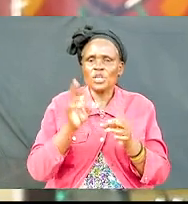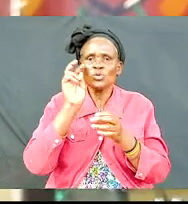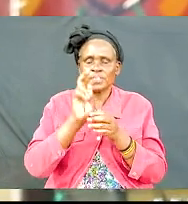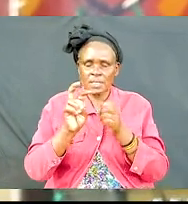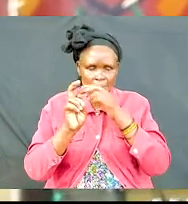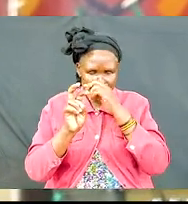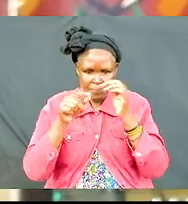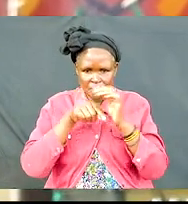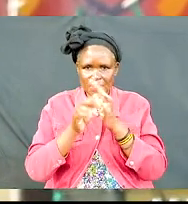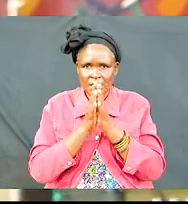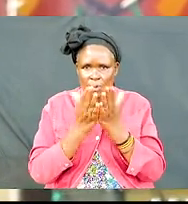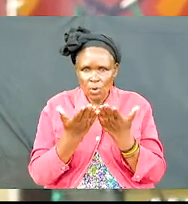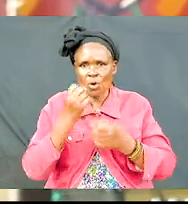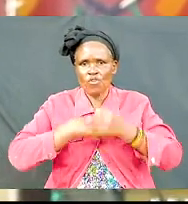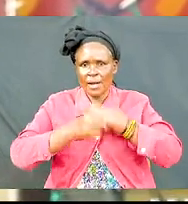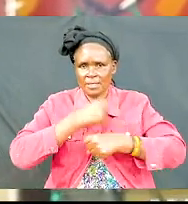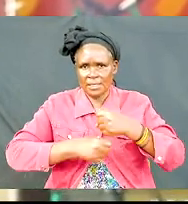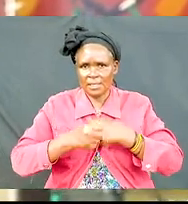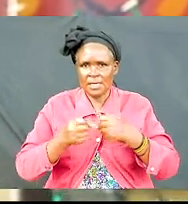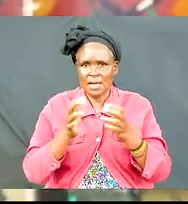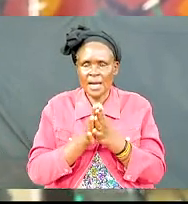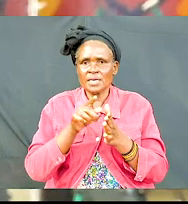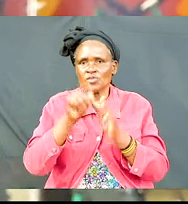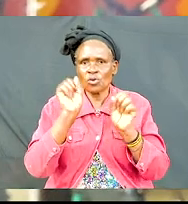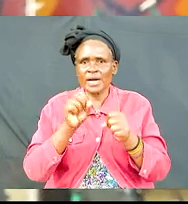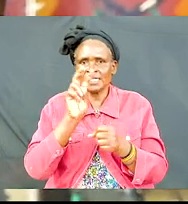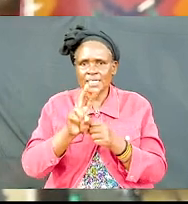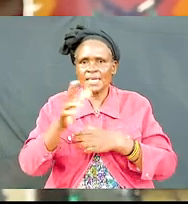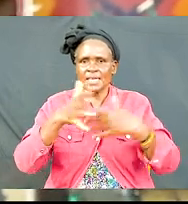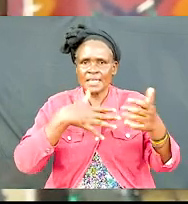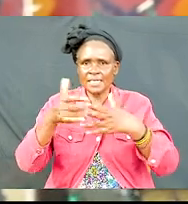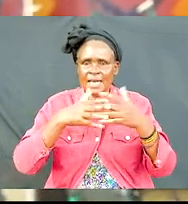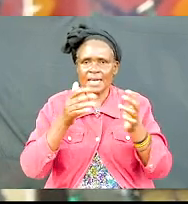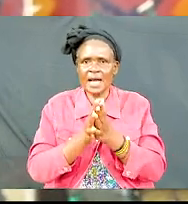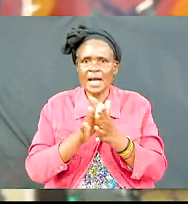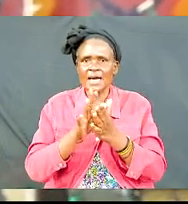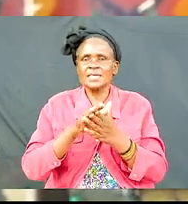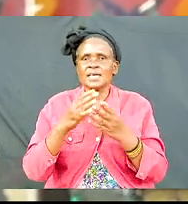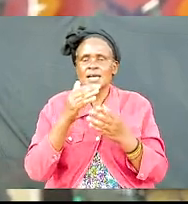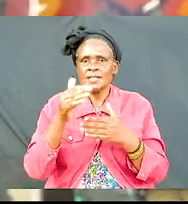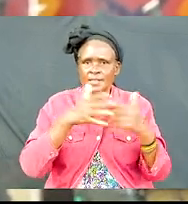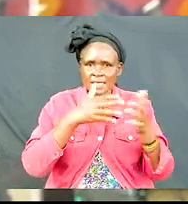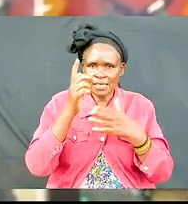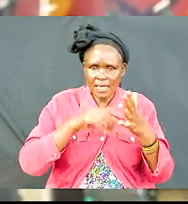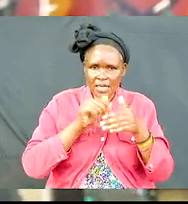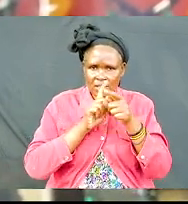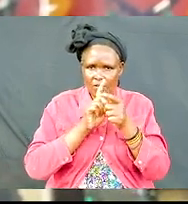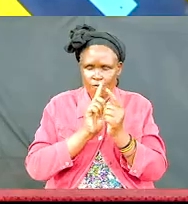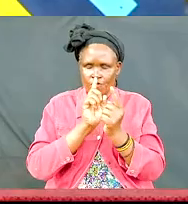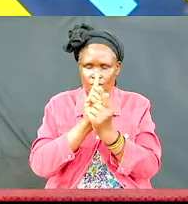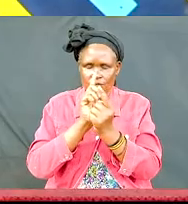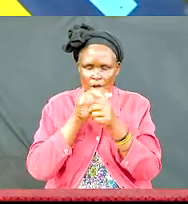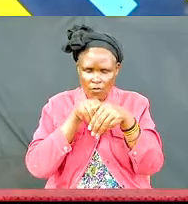it in the book of Acts. And you can see the signs of and wonders that followed the apostles and the